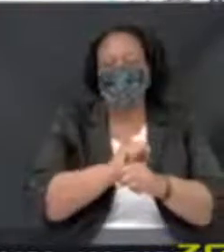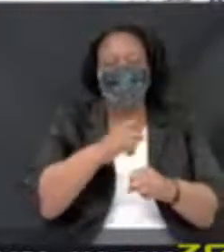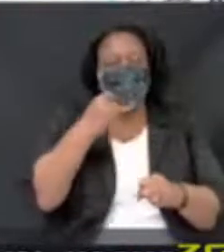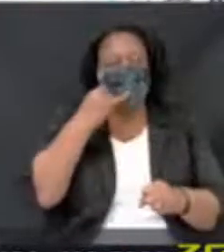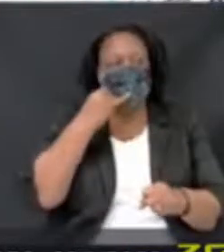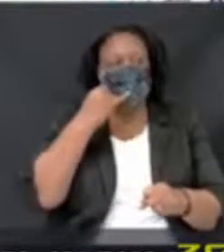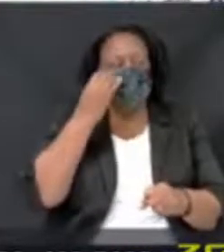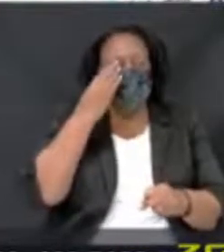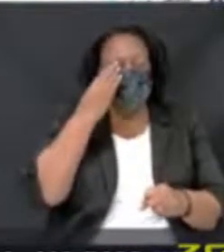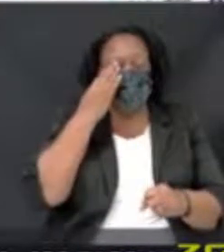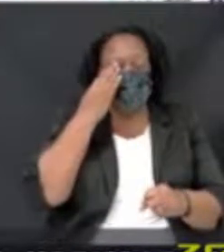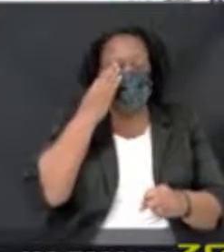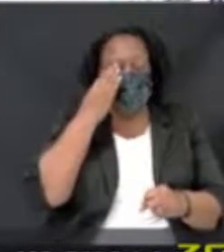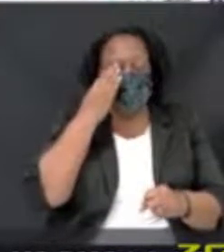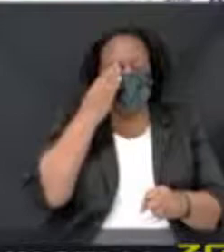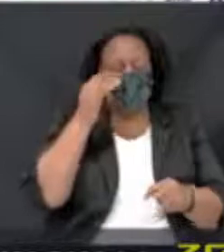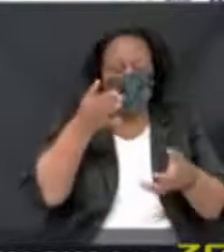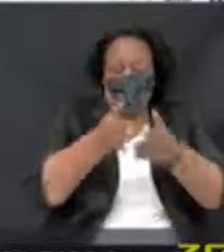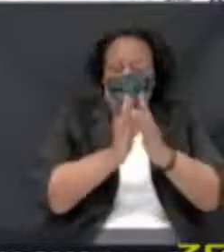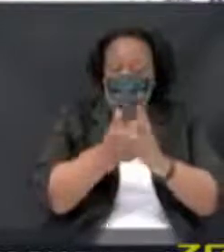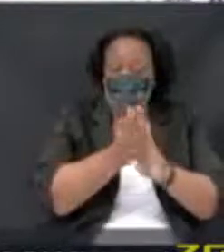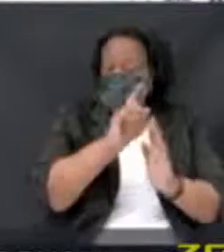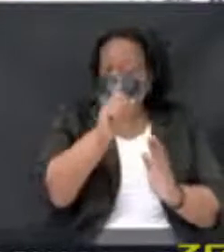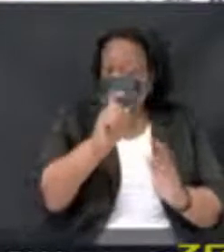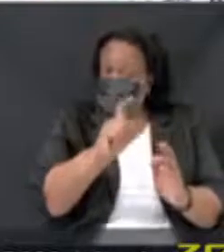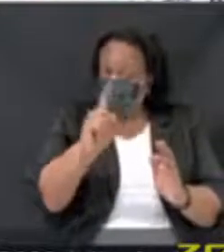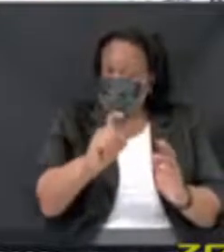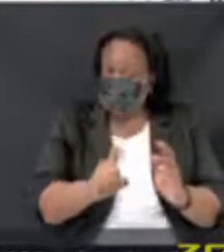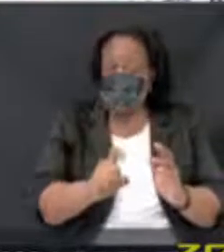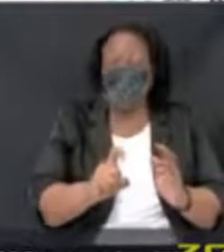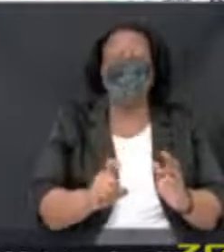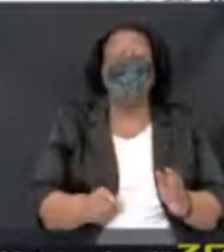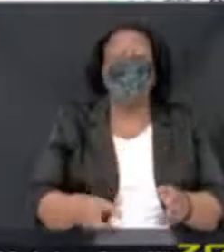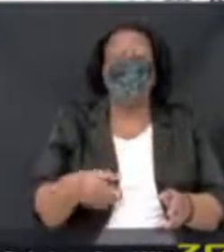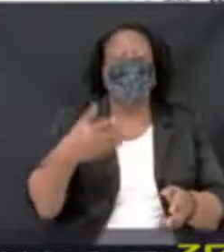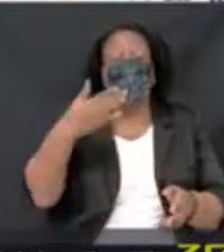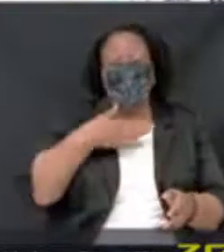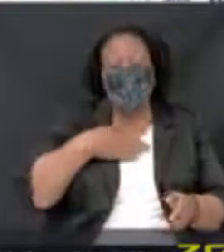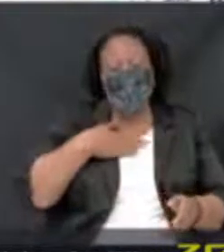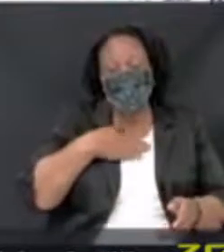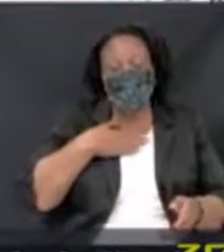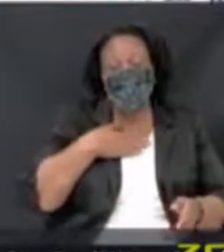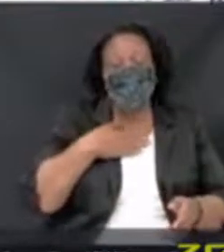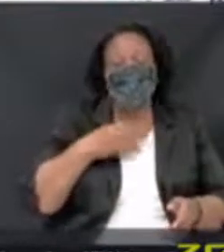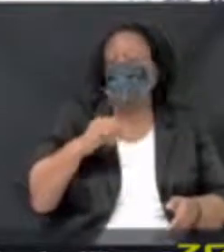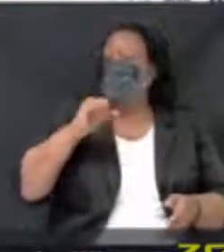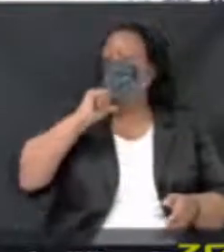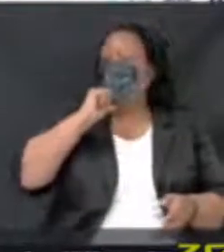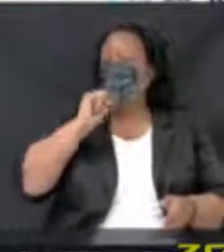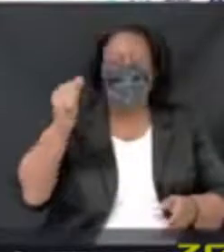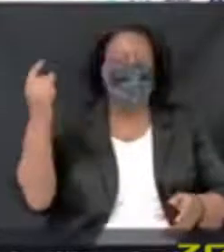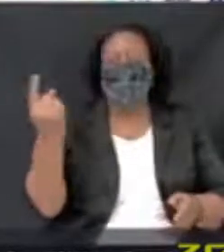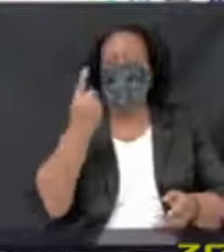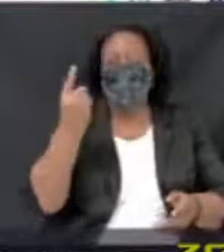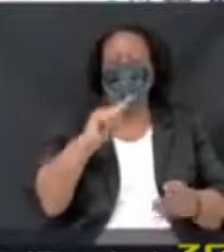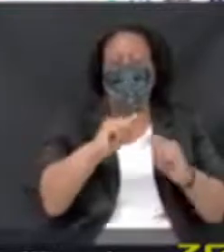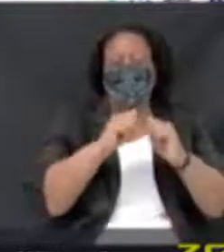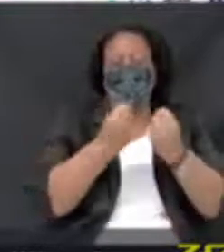engagement by the journalists so that we can bring clarity to some of the concerns raised, not only by the journalists, because they